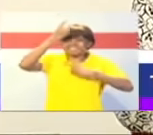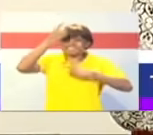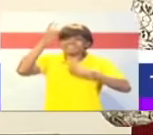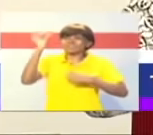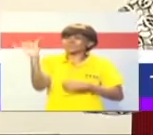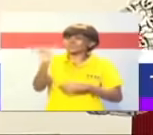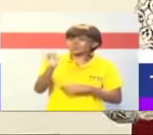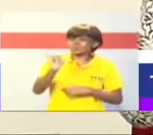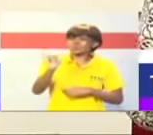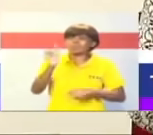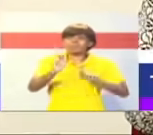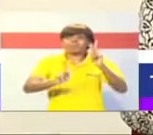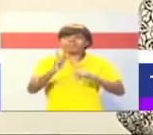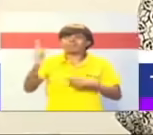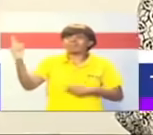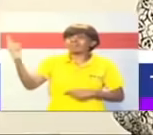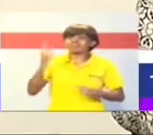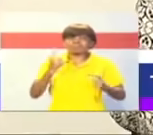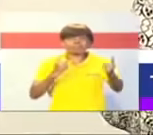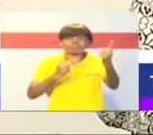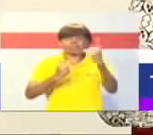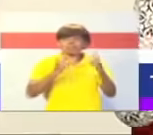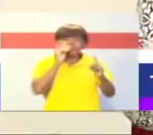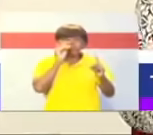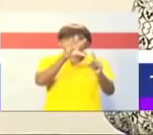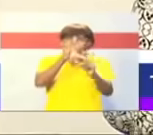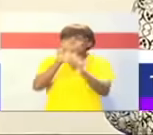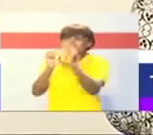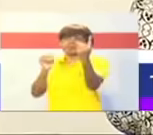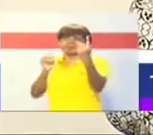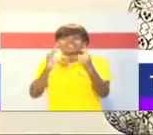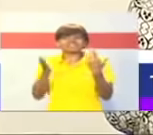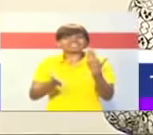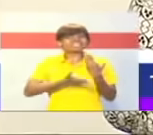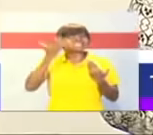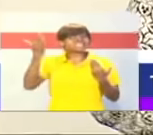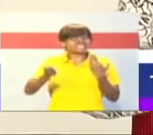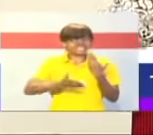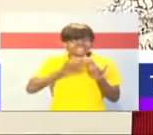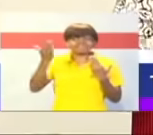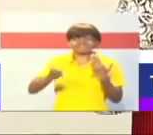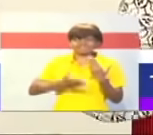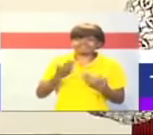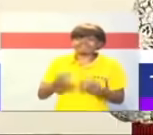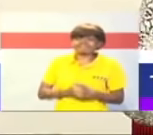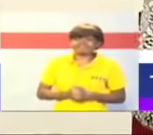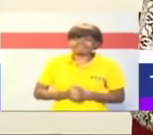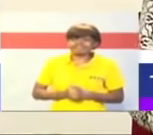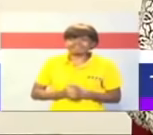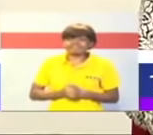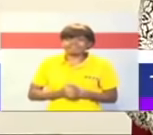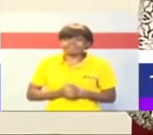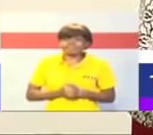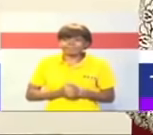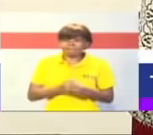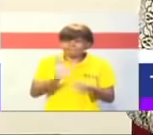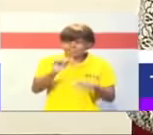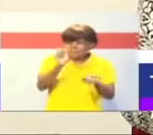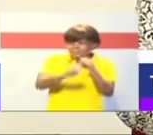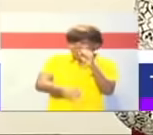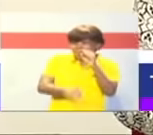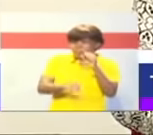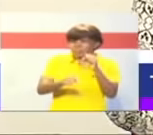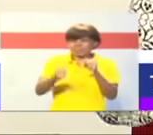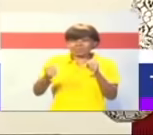period than with the other variants, and so there's more opportunities for them to transmit the virus to other people. So in a